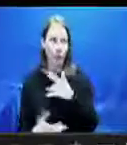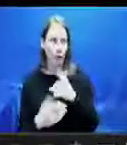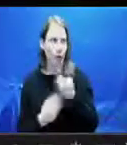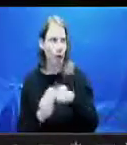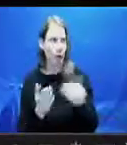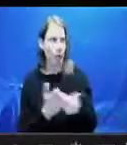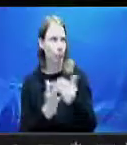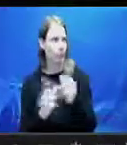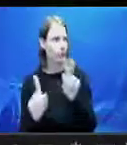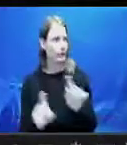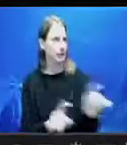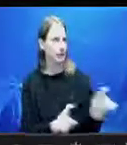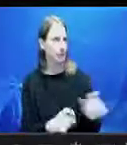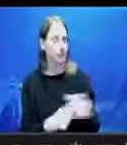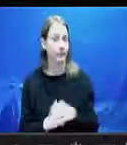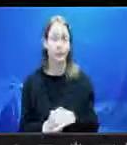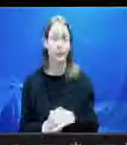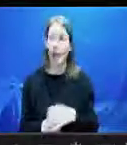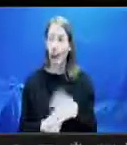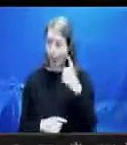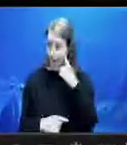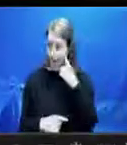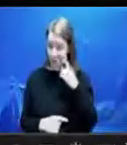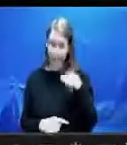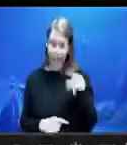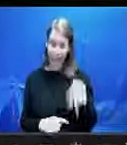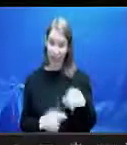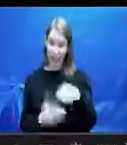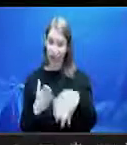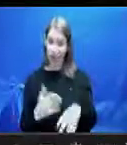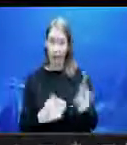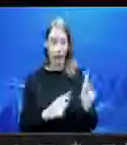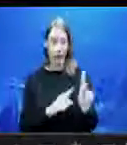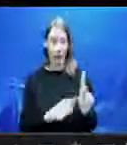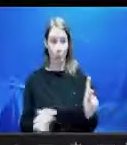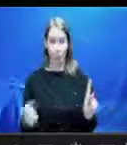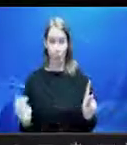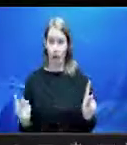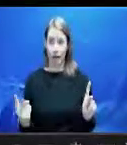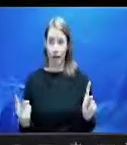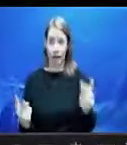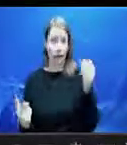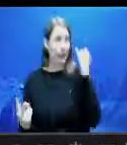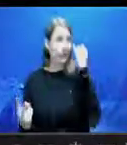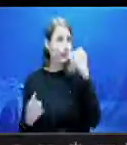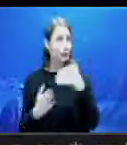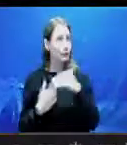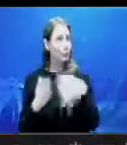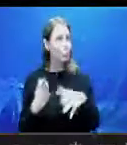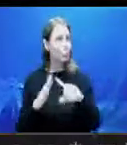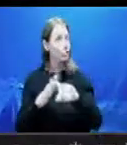gap. So as students come into high school, not having experienced the standards since kindergarten,